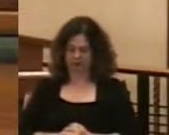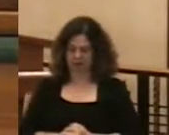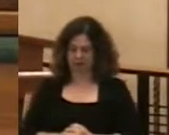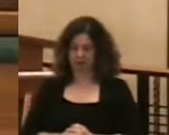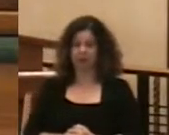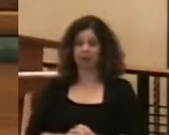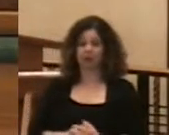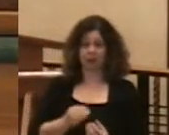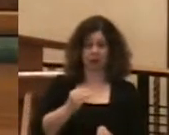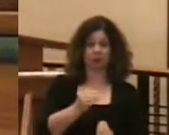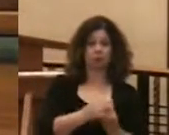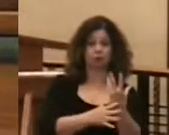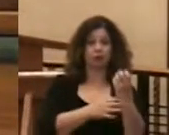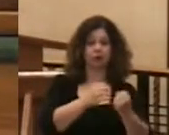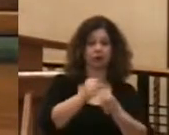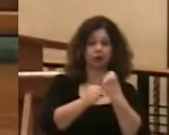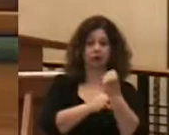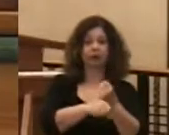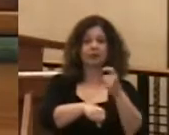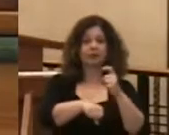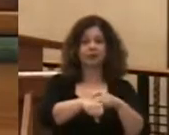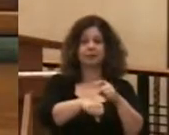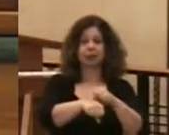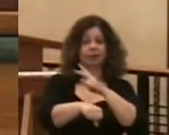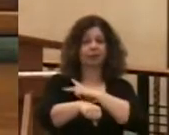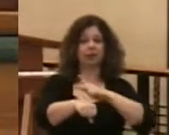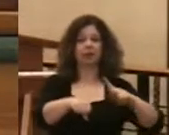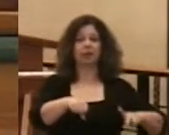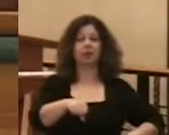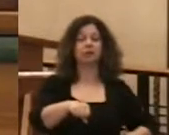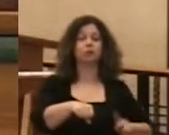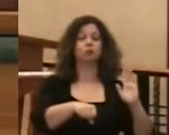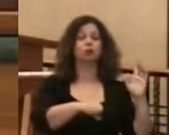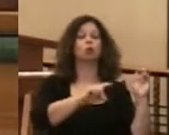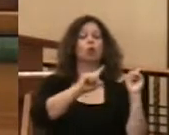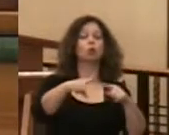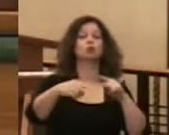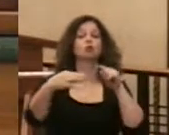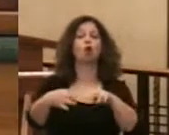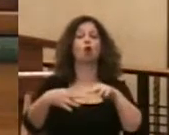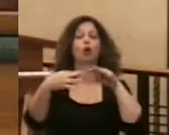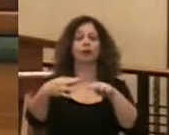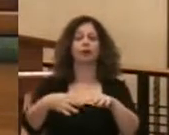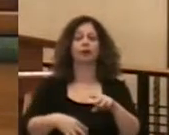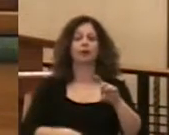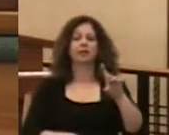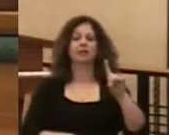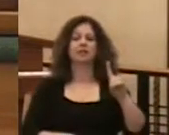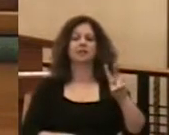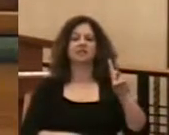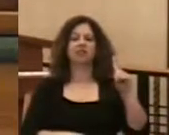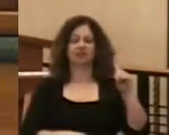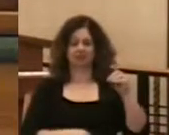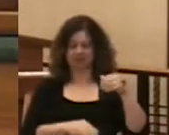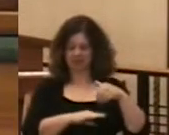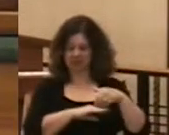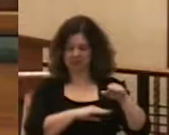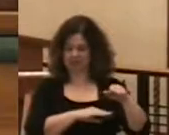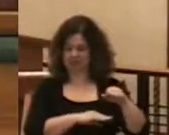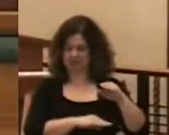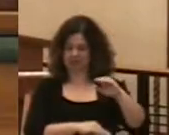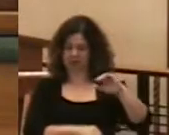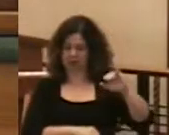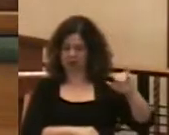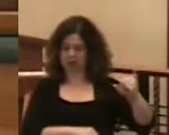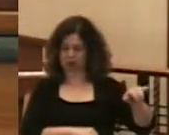In the spring of the year, the time when kings go out to battle, David sent Joab with his officers and all